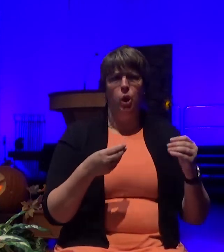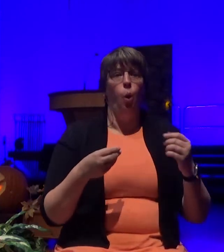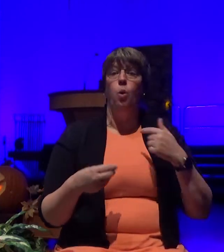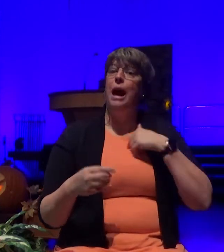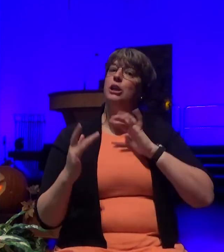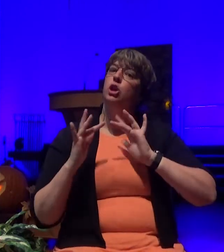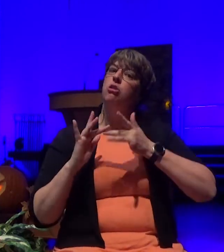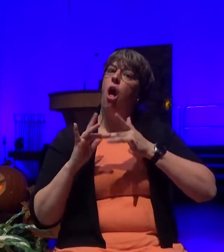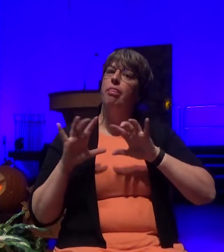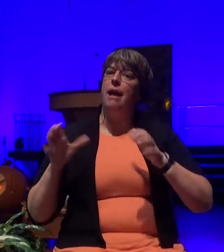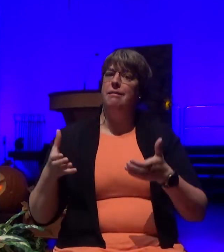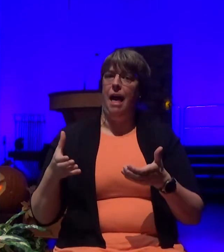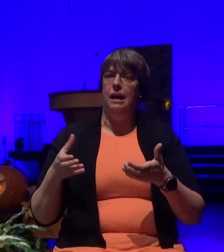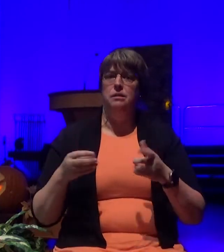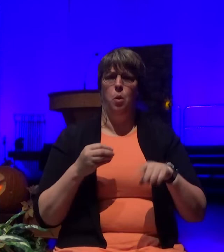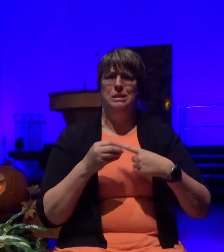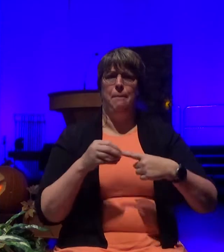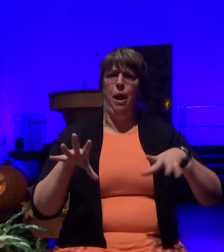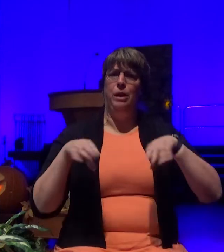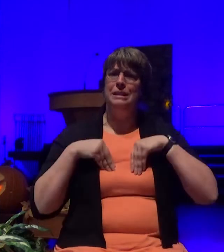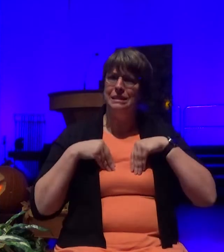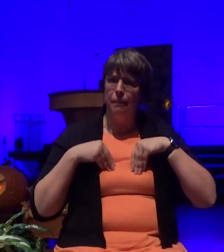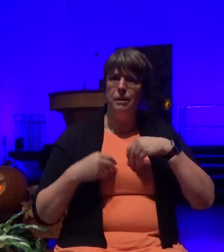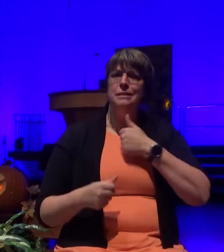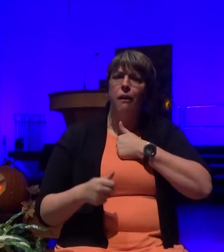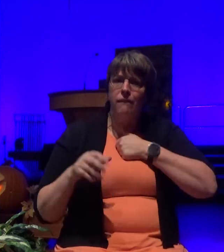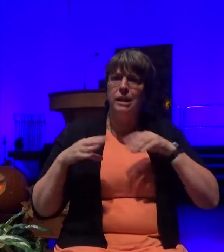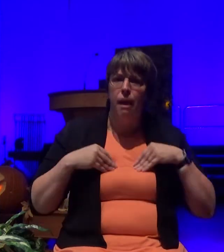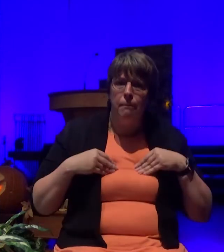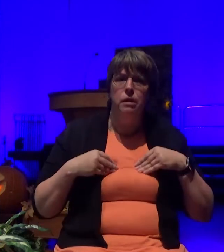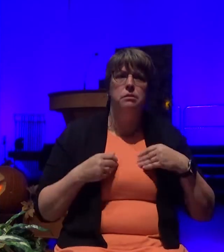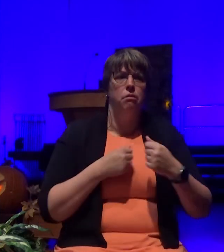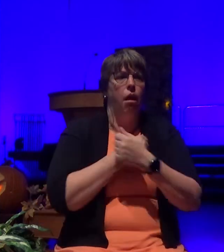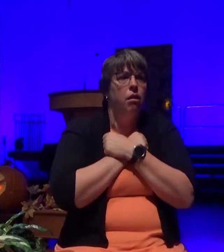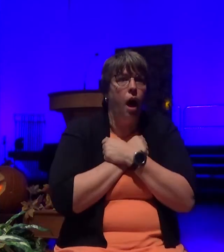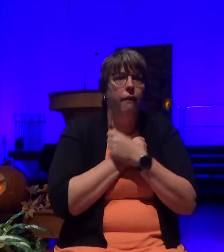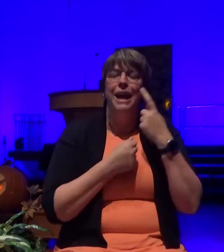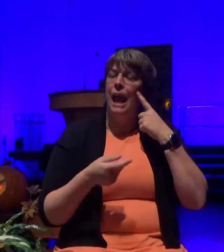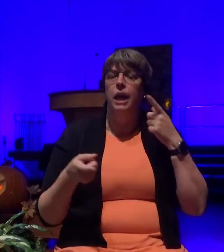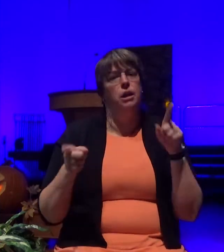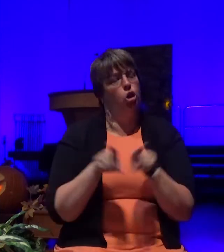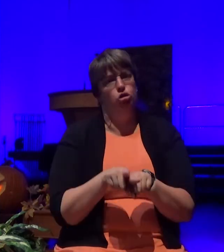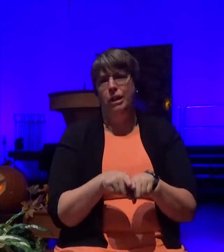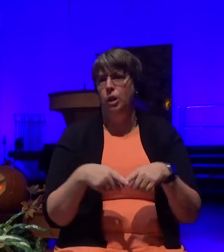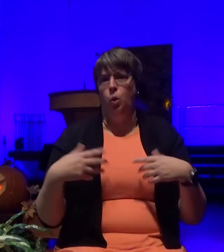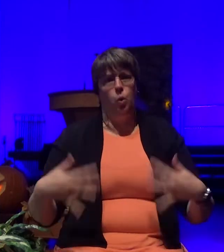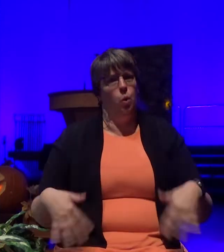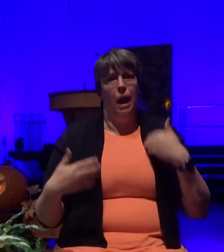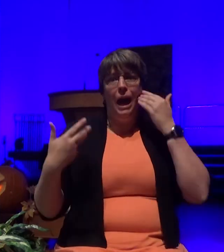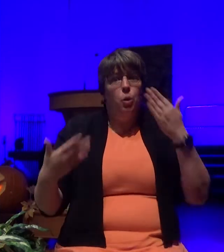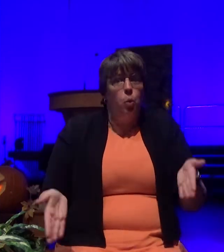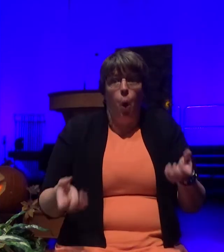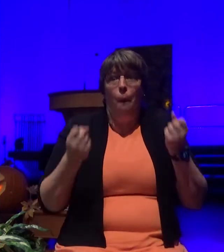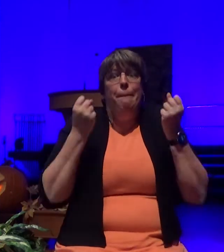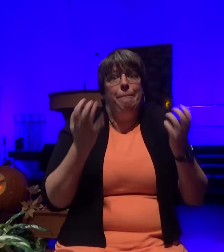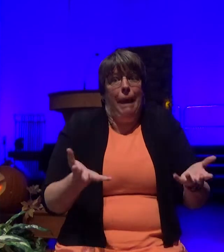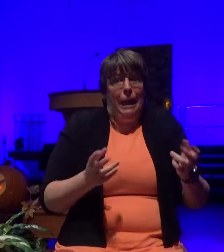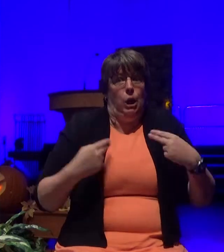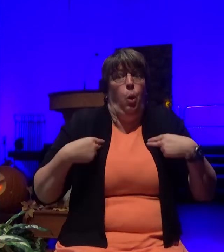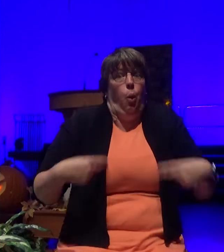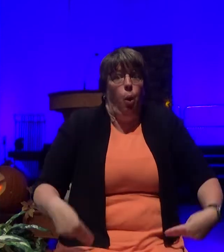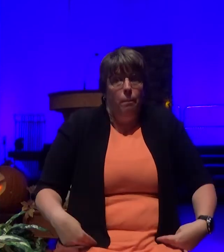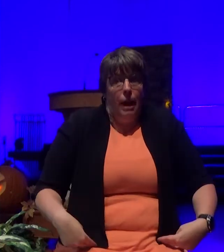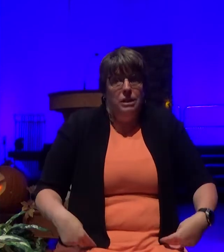about acceptance, self-acceptance and love. And I agree with her. I don't know very many human beings who have grown